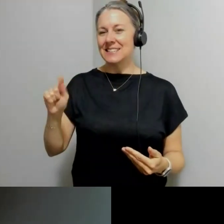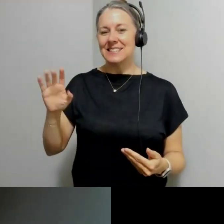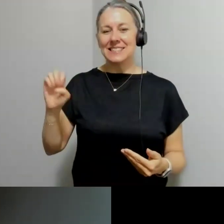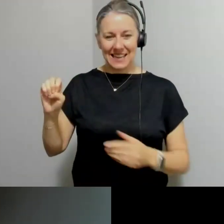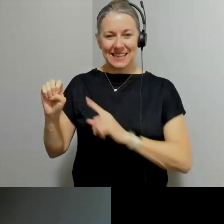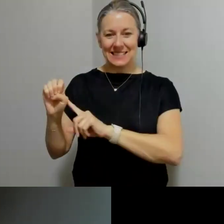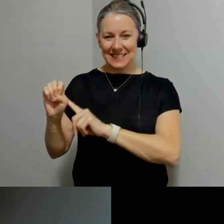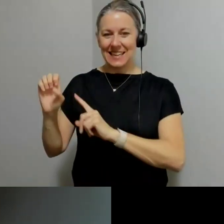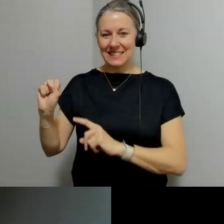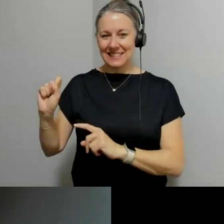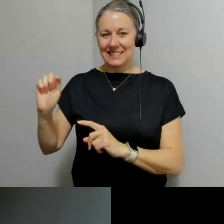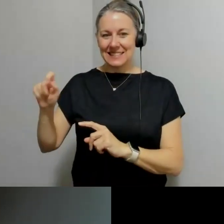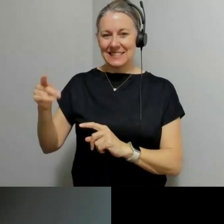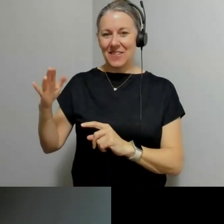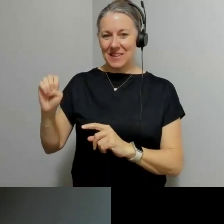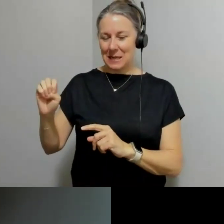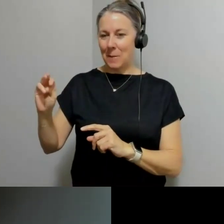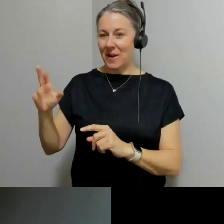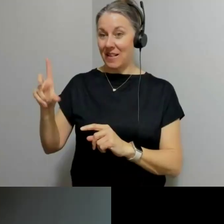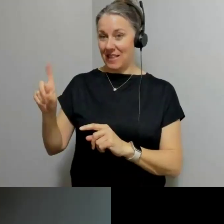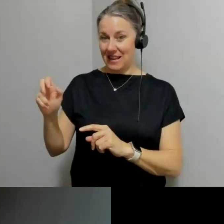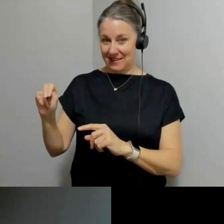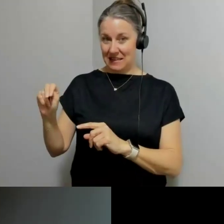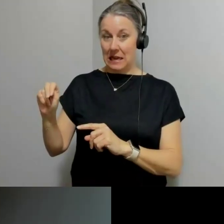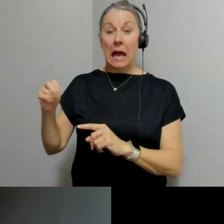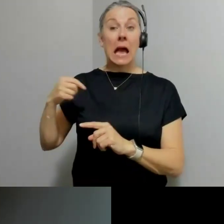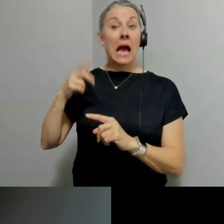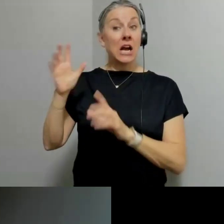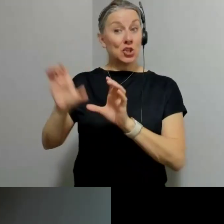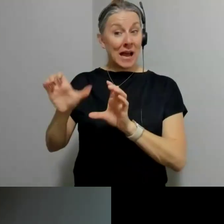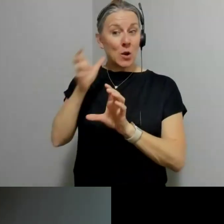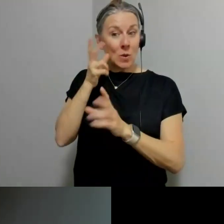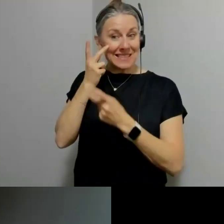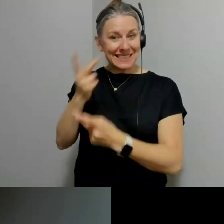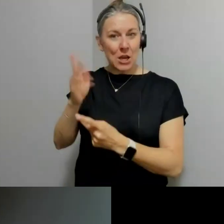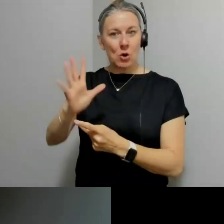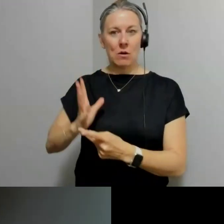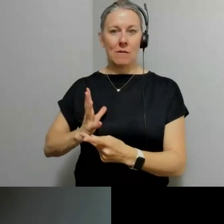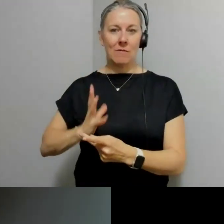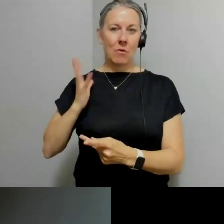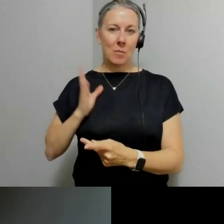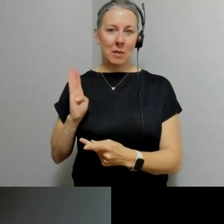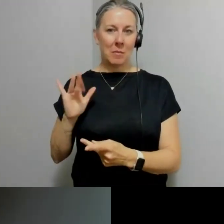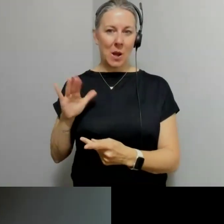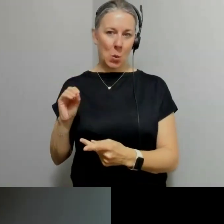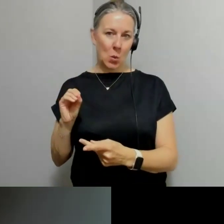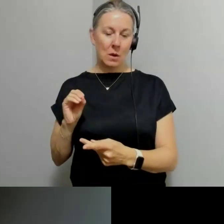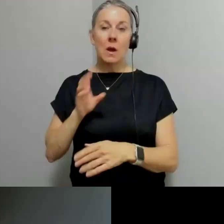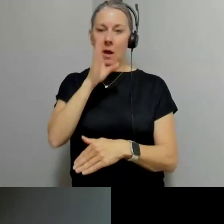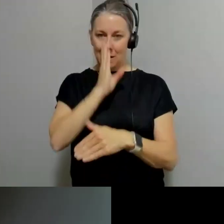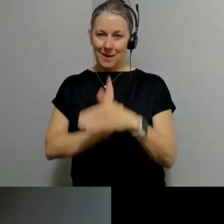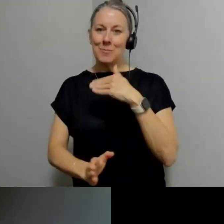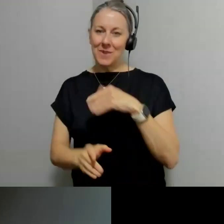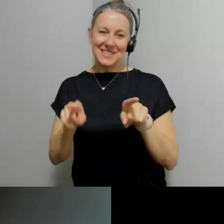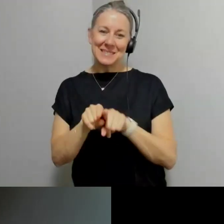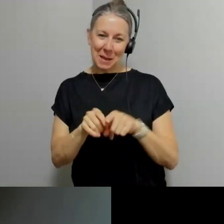her formal bio, which is very modest, as is she. Yes, she is the person who is